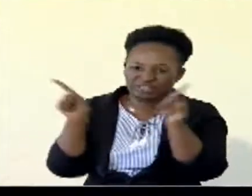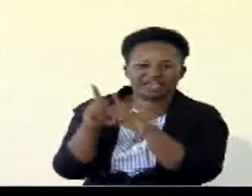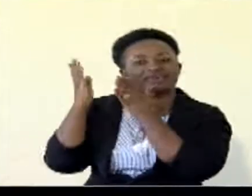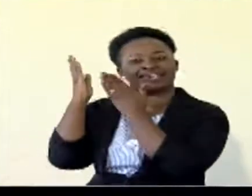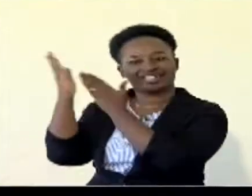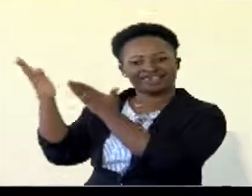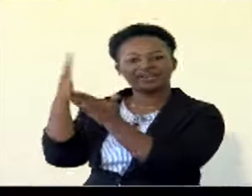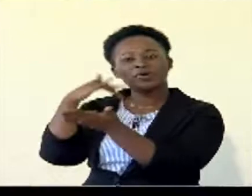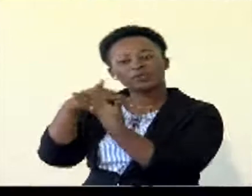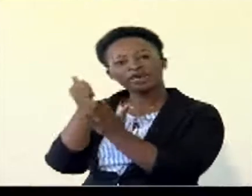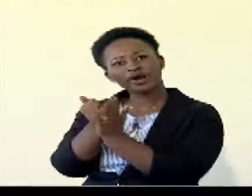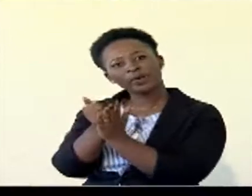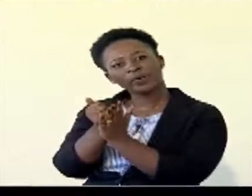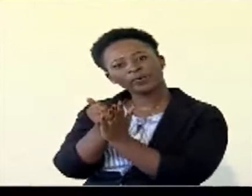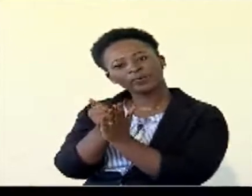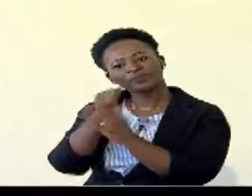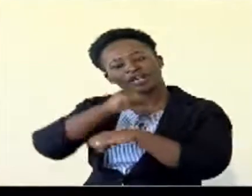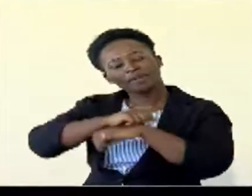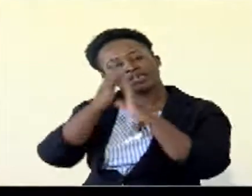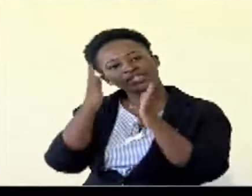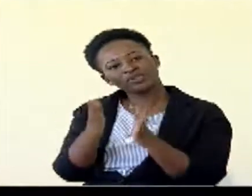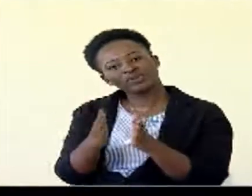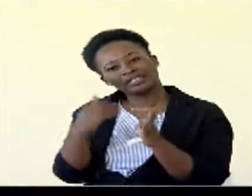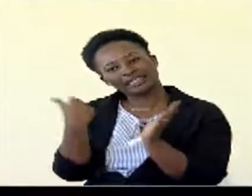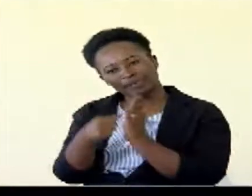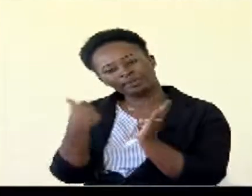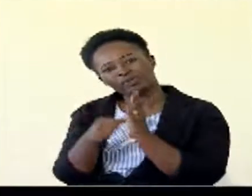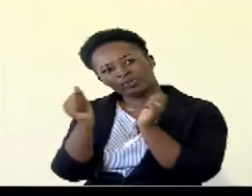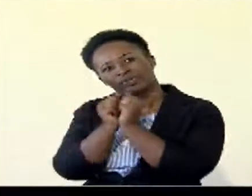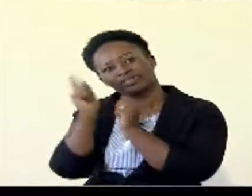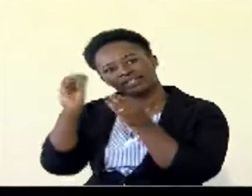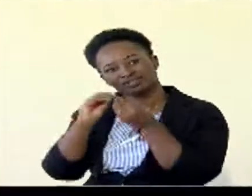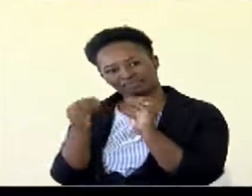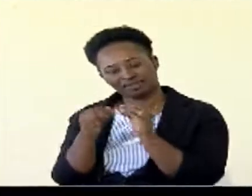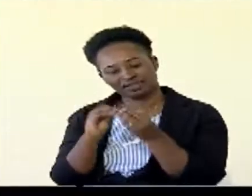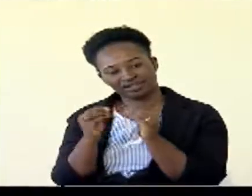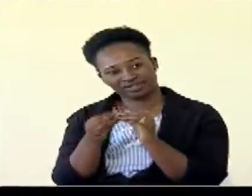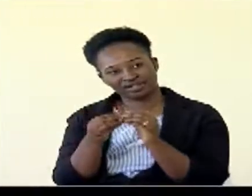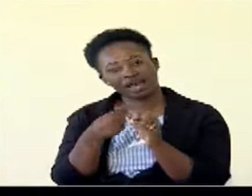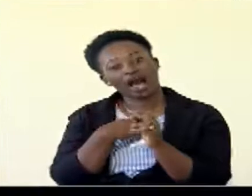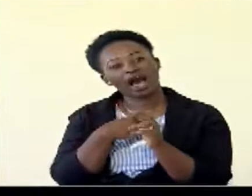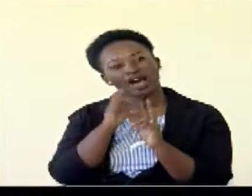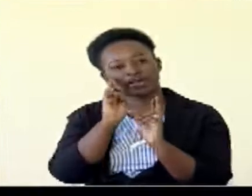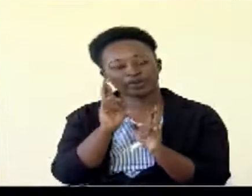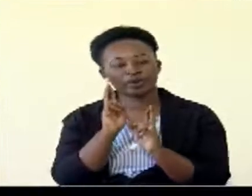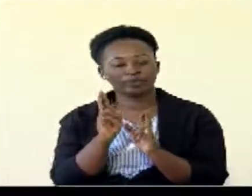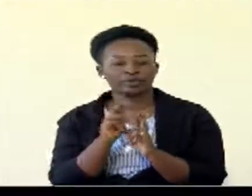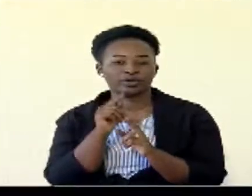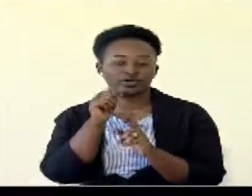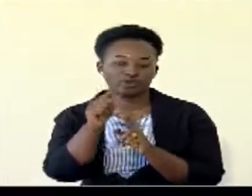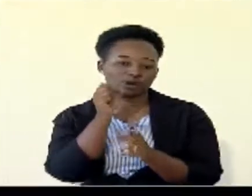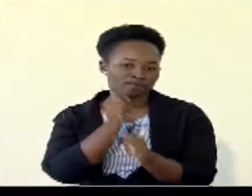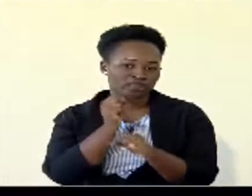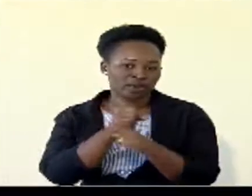one. Because students were getting problems with that. Okay? So I hope you are going to do